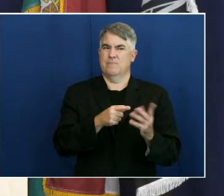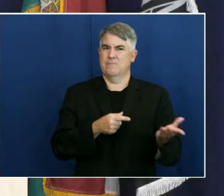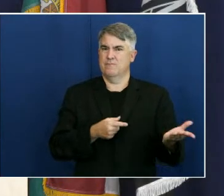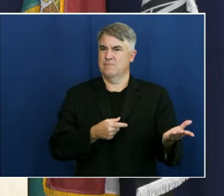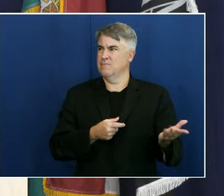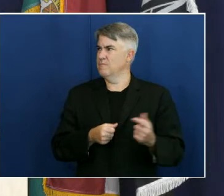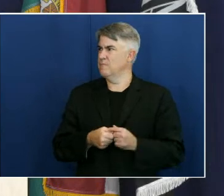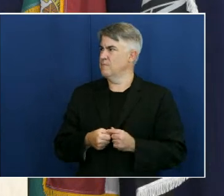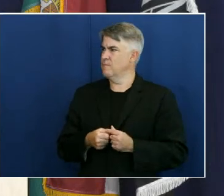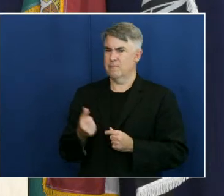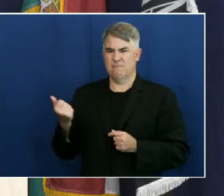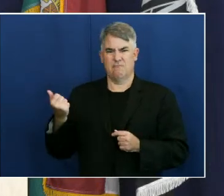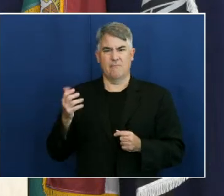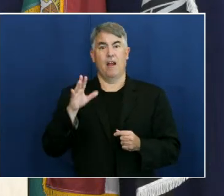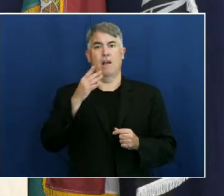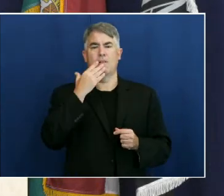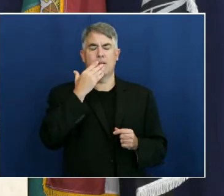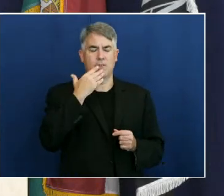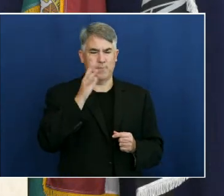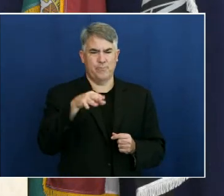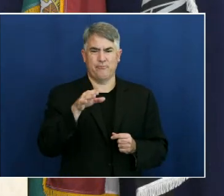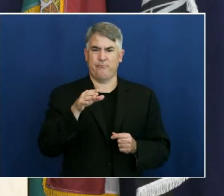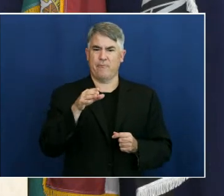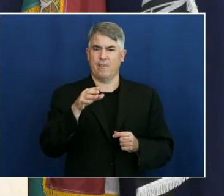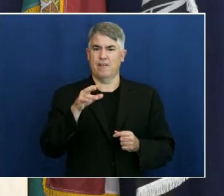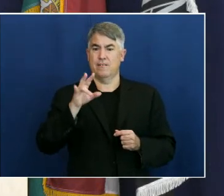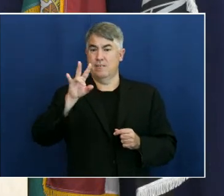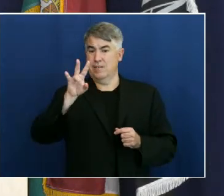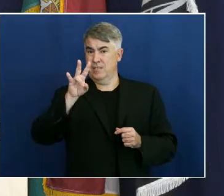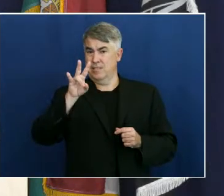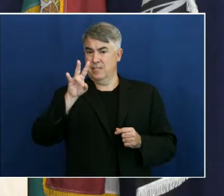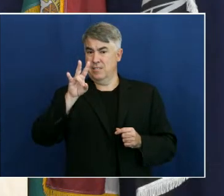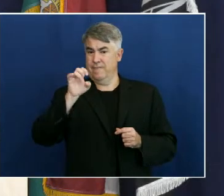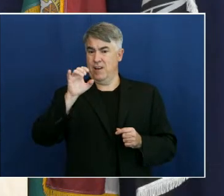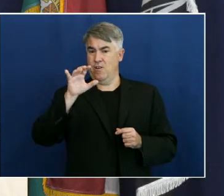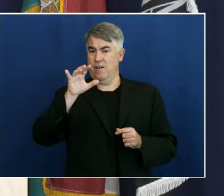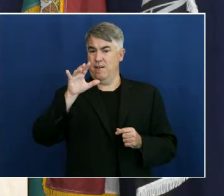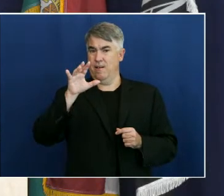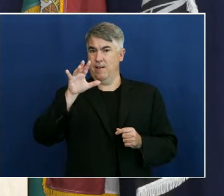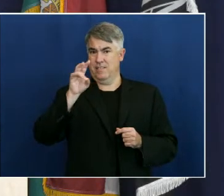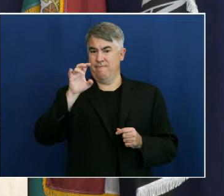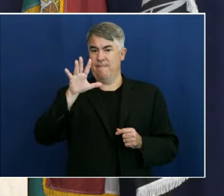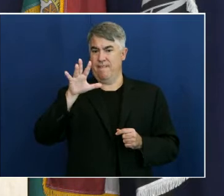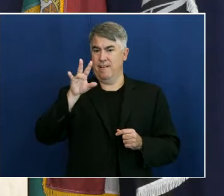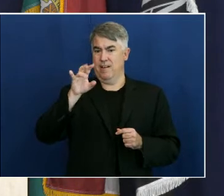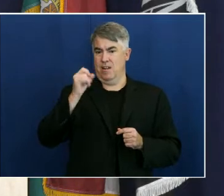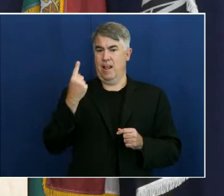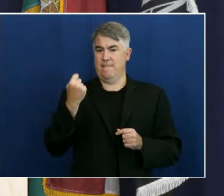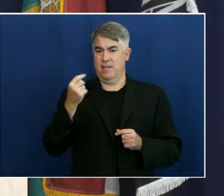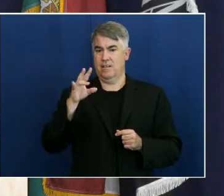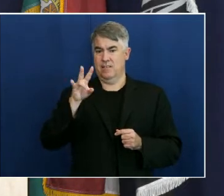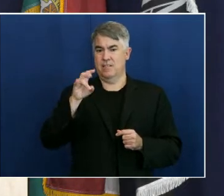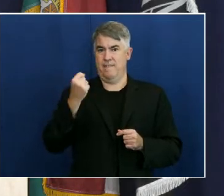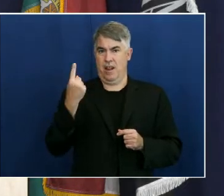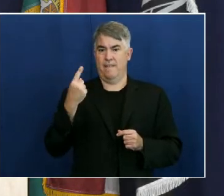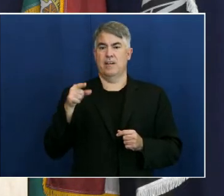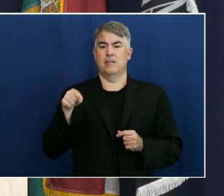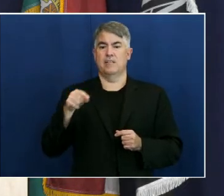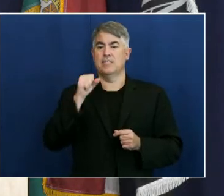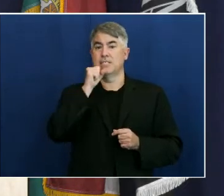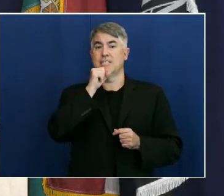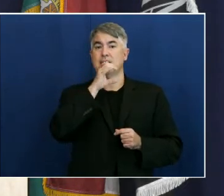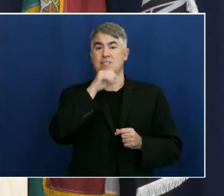So we're presently at about what we have at 711 homebound seniors who have been vaccinated. We have a wait list